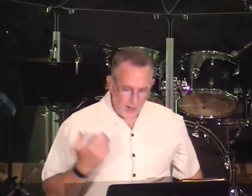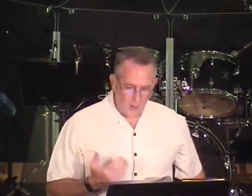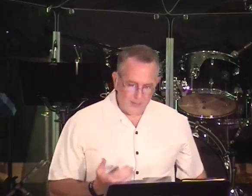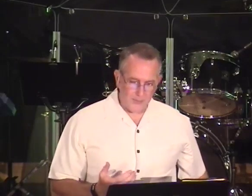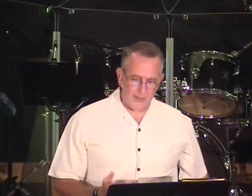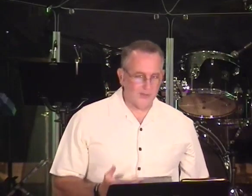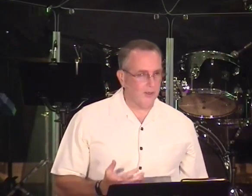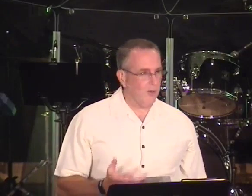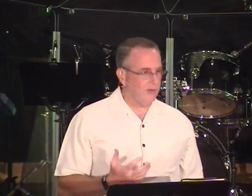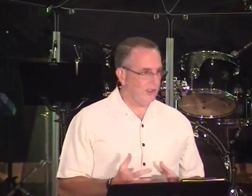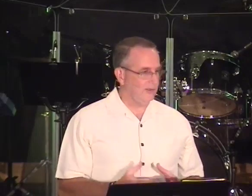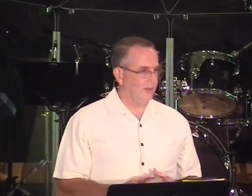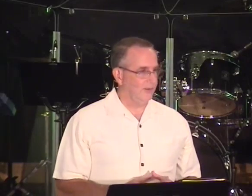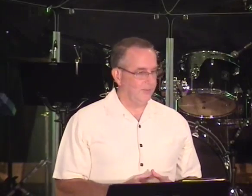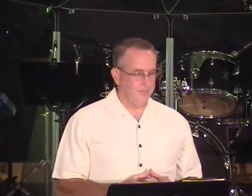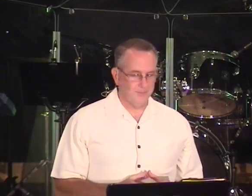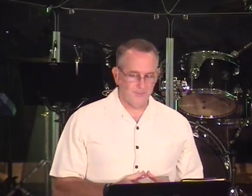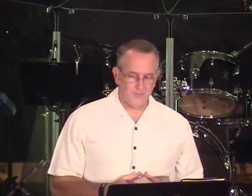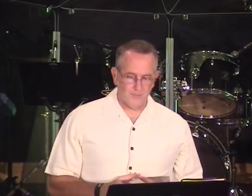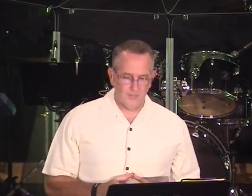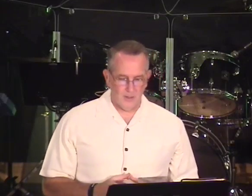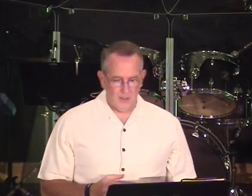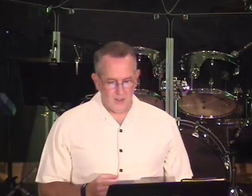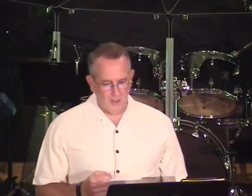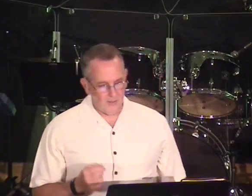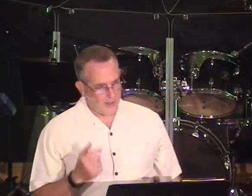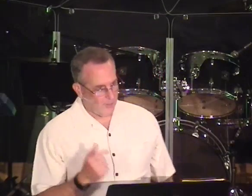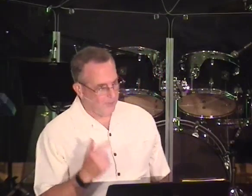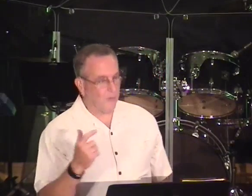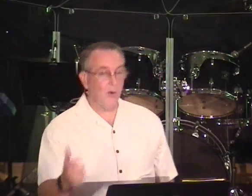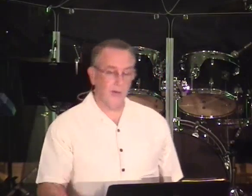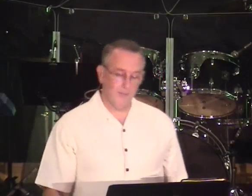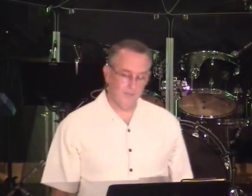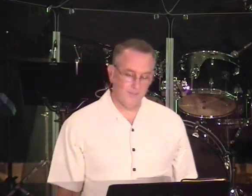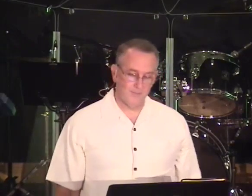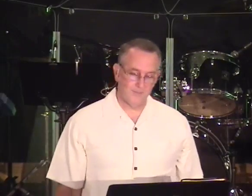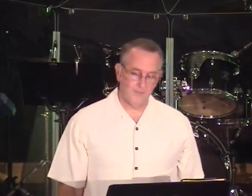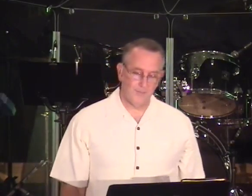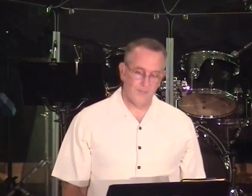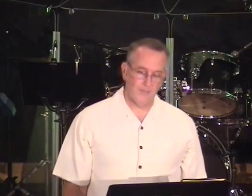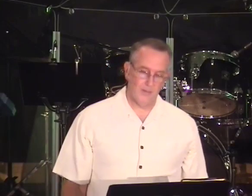We want to help people to get to know Jesus and then help them grow in them.